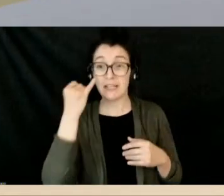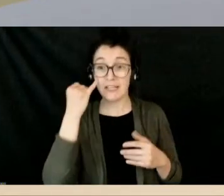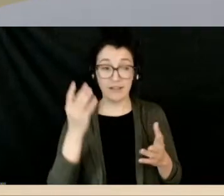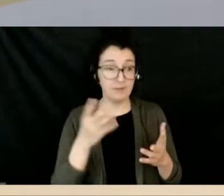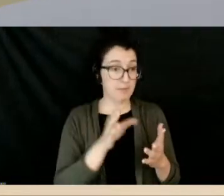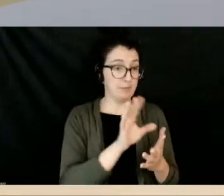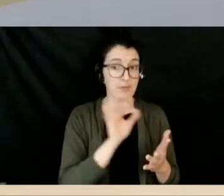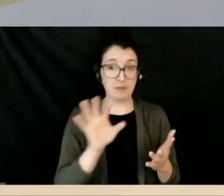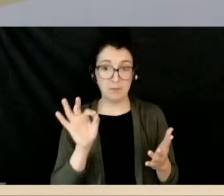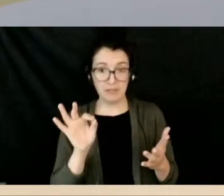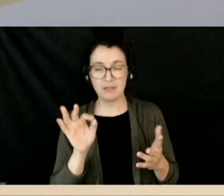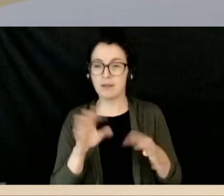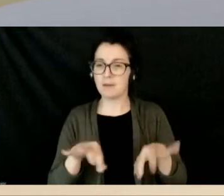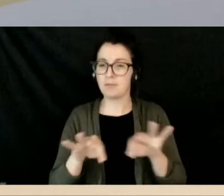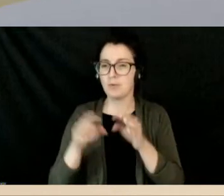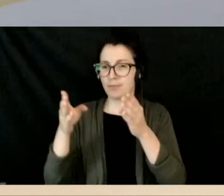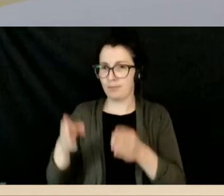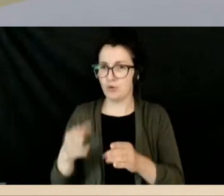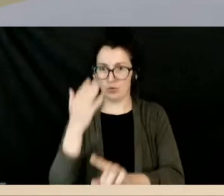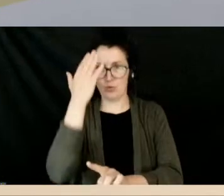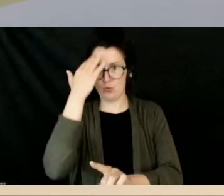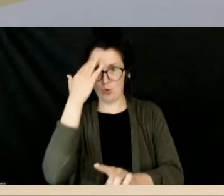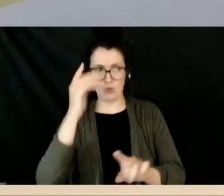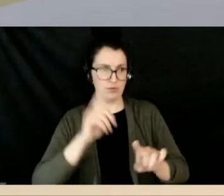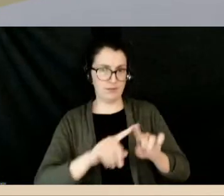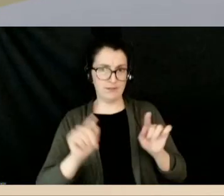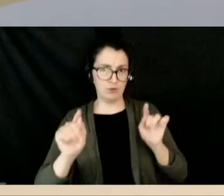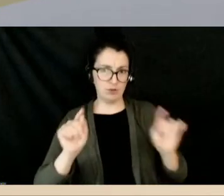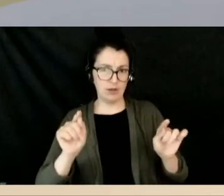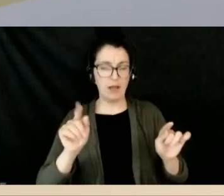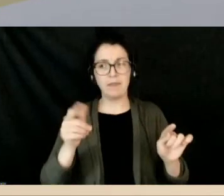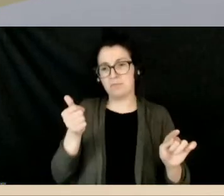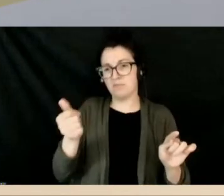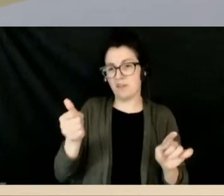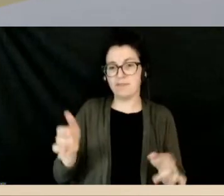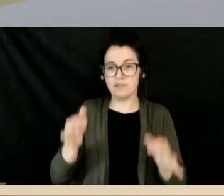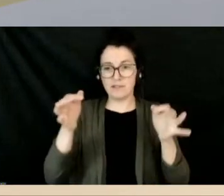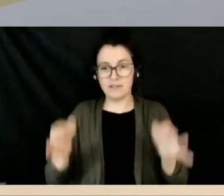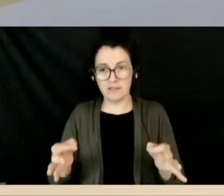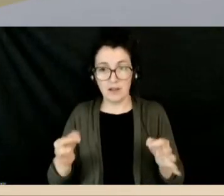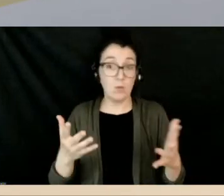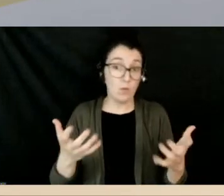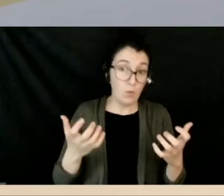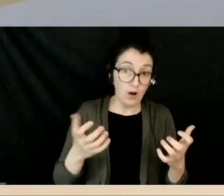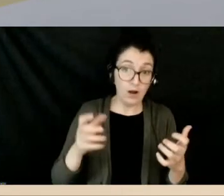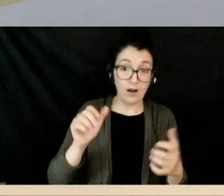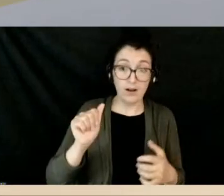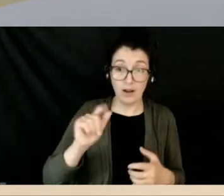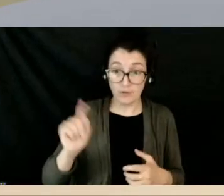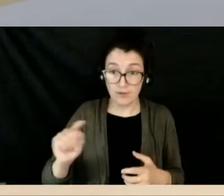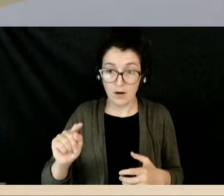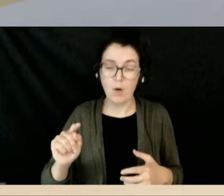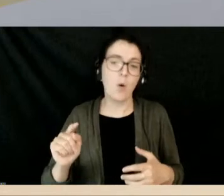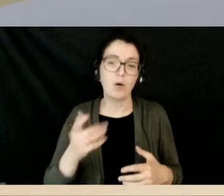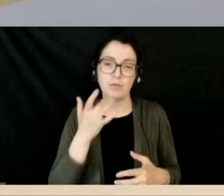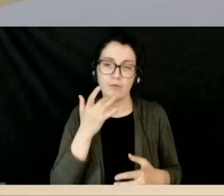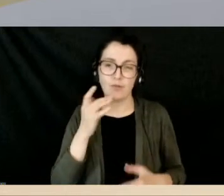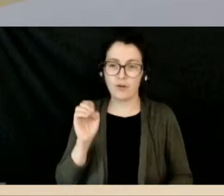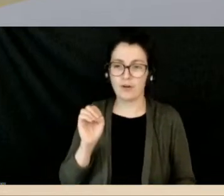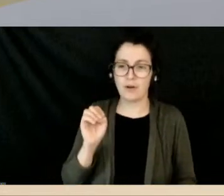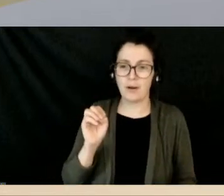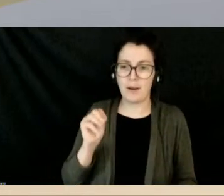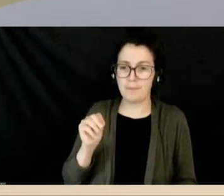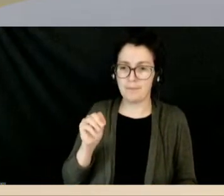vaccine. So we will have more information on second doses for AstraZeneca in the next week or so,